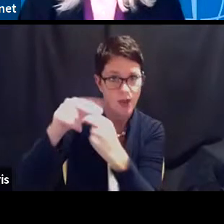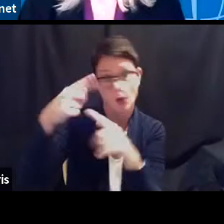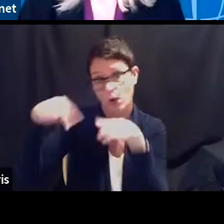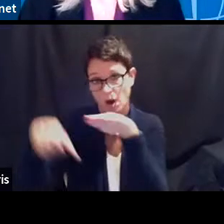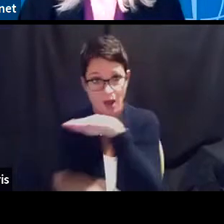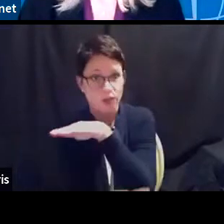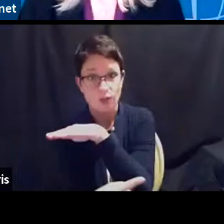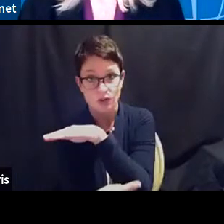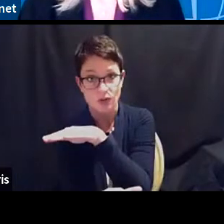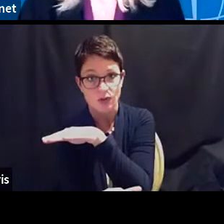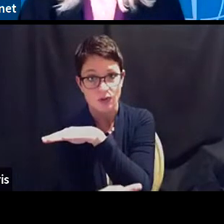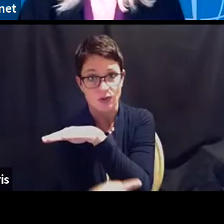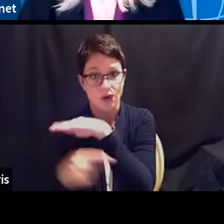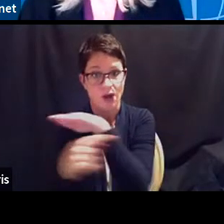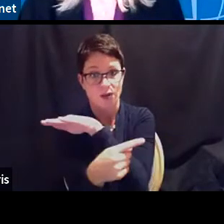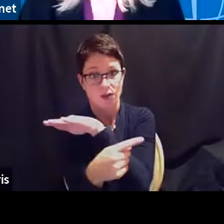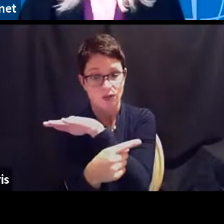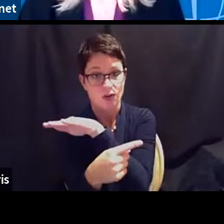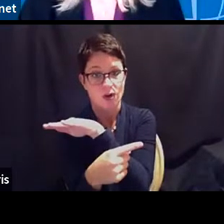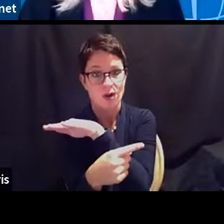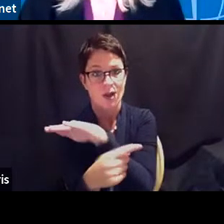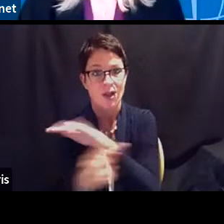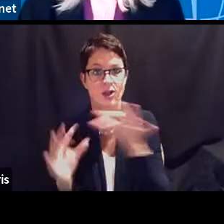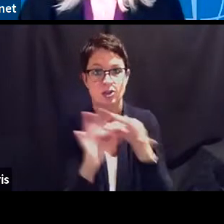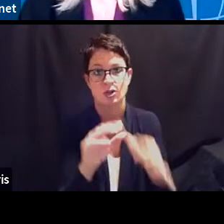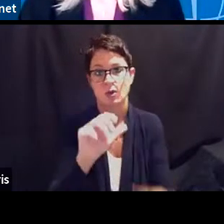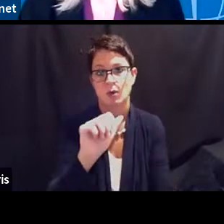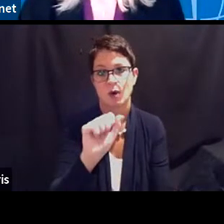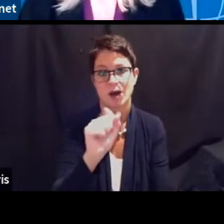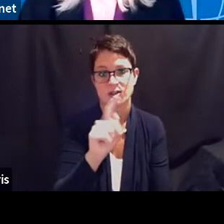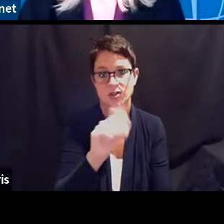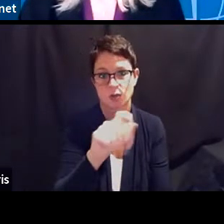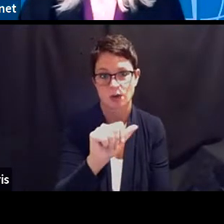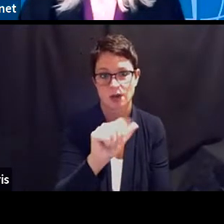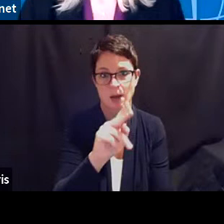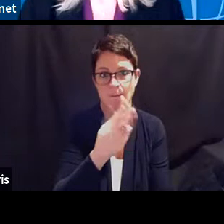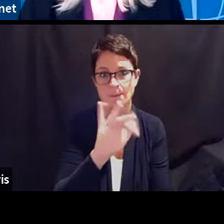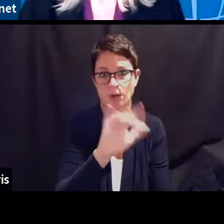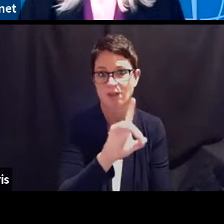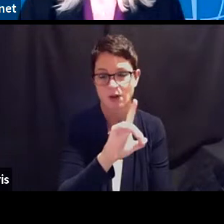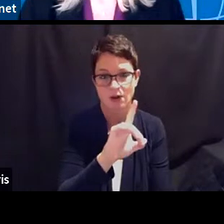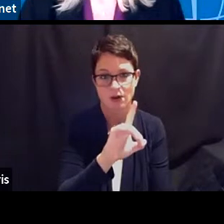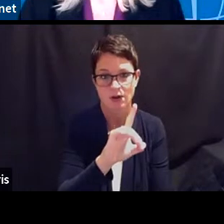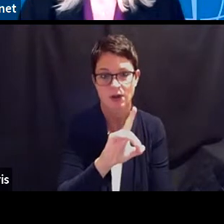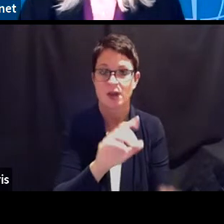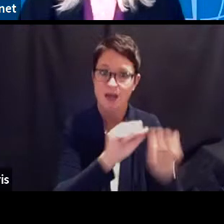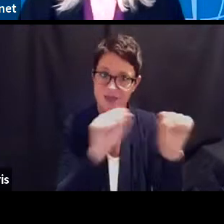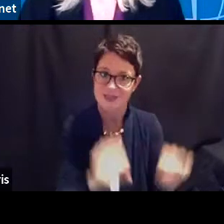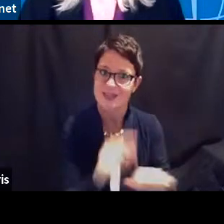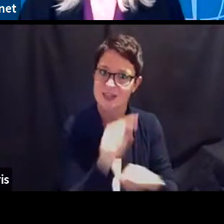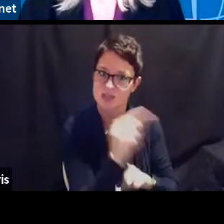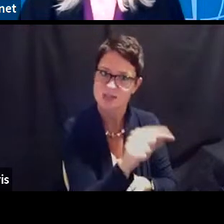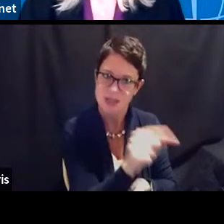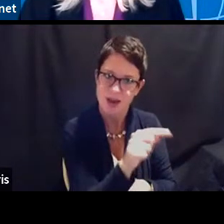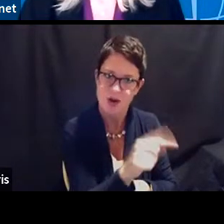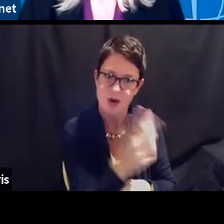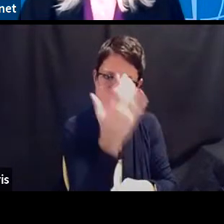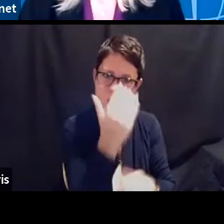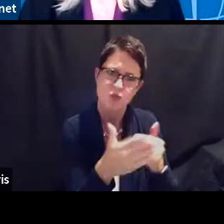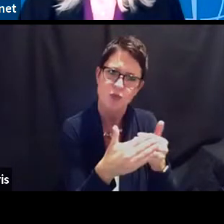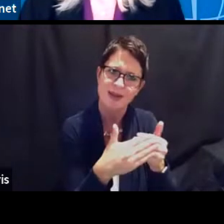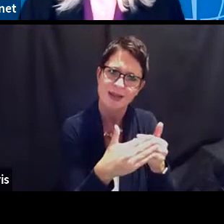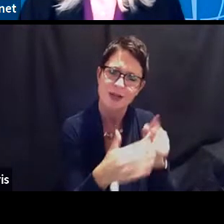it, and it goes all the way to Astoria Boulevard over there, where that station is, right by